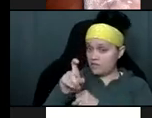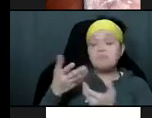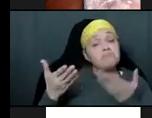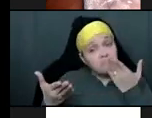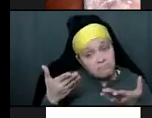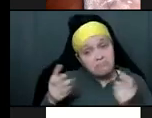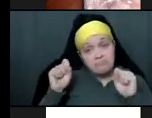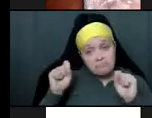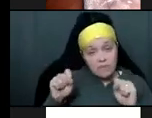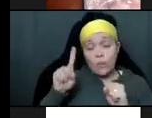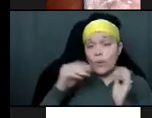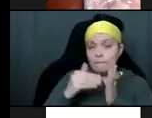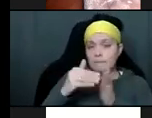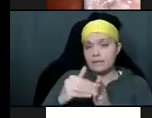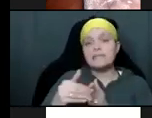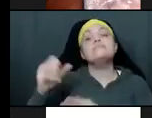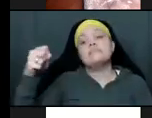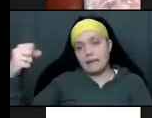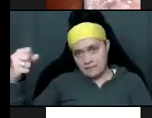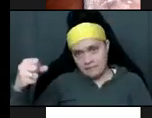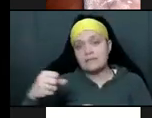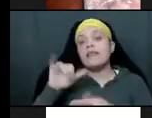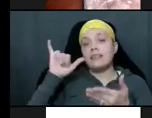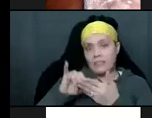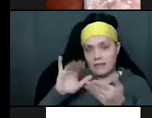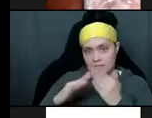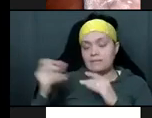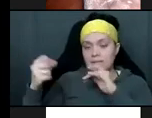Probably. Would 1,000,000 be enough? Certainly, that's a city.